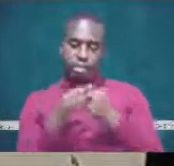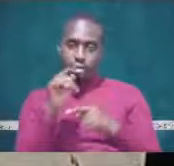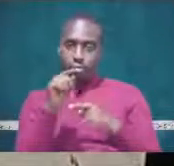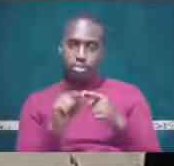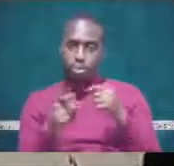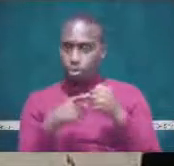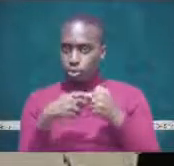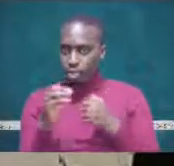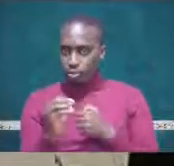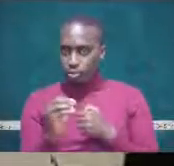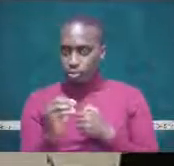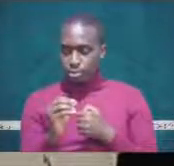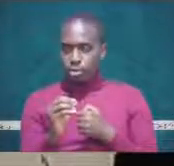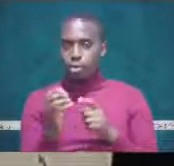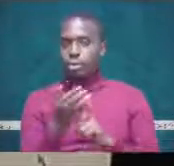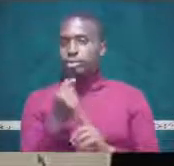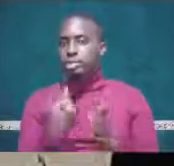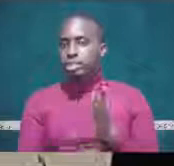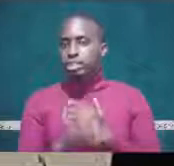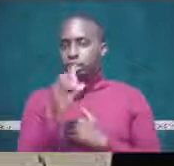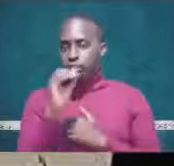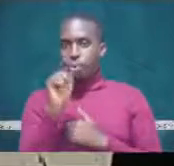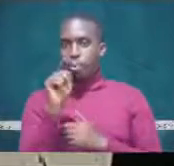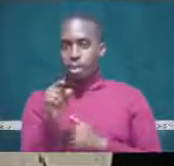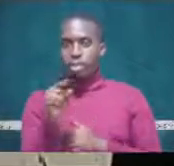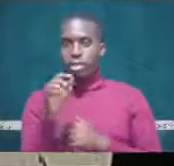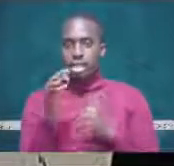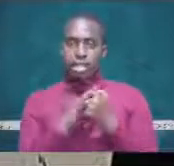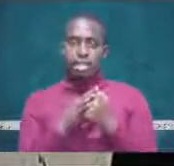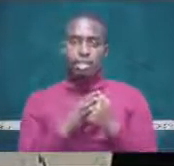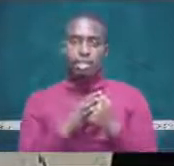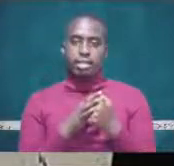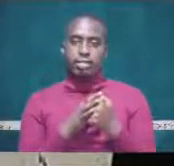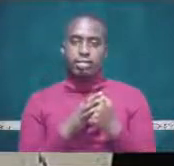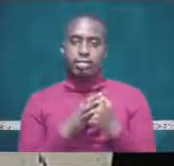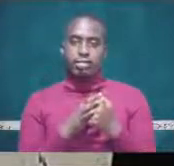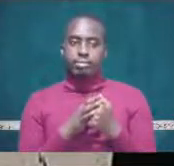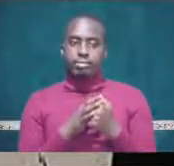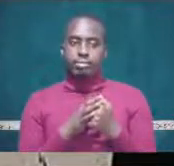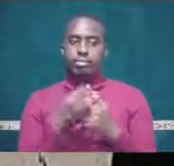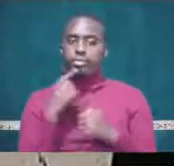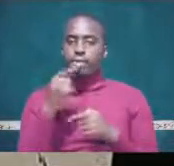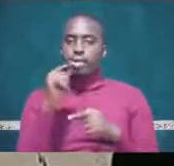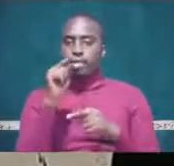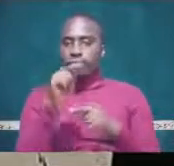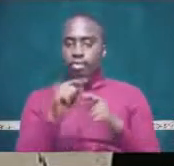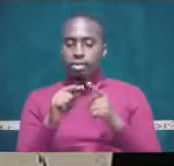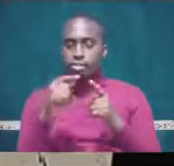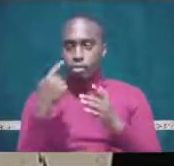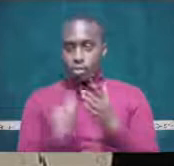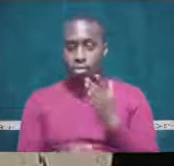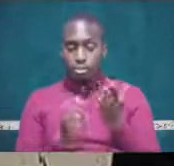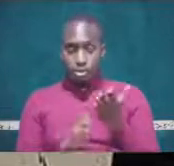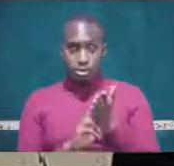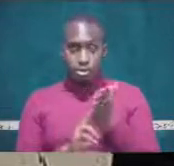by 60, you will get 0.8. Now, the fraction of what was